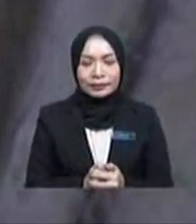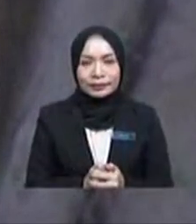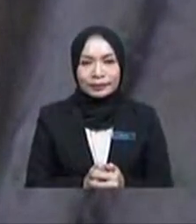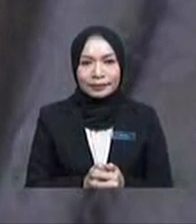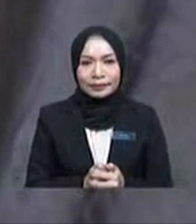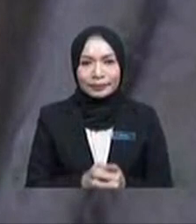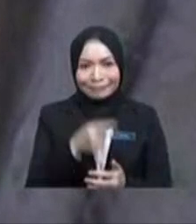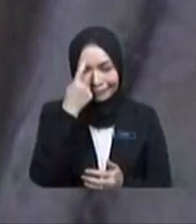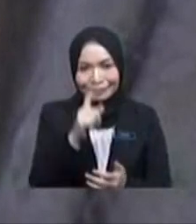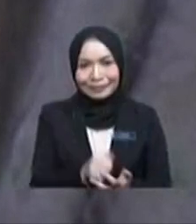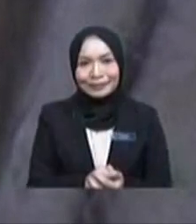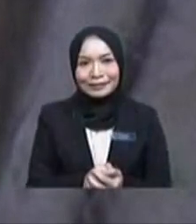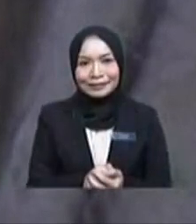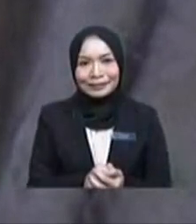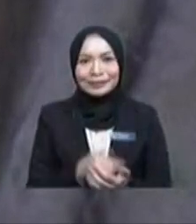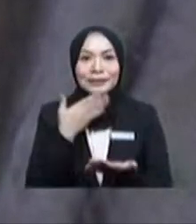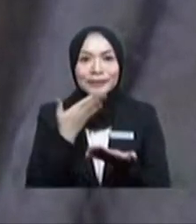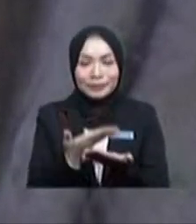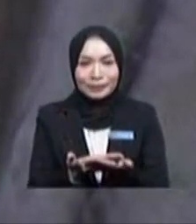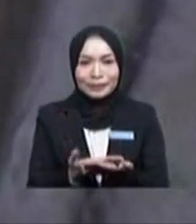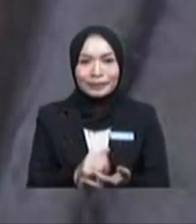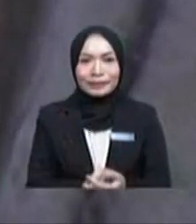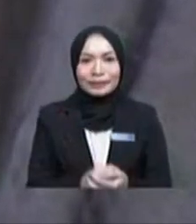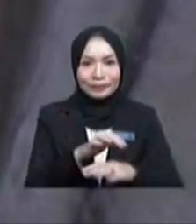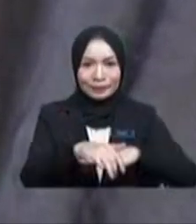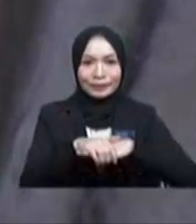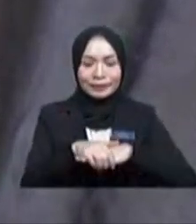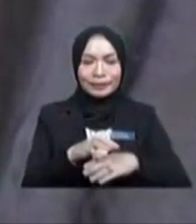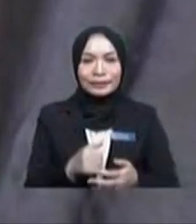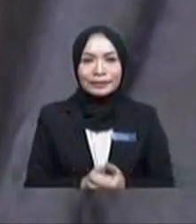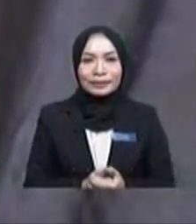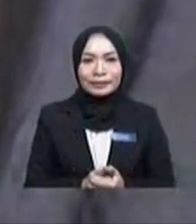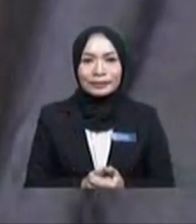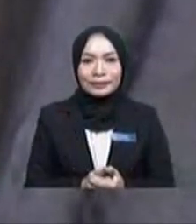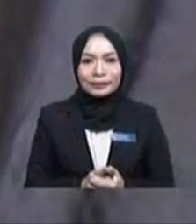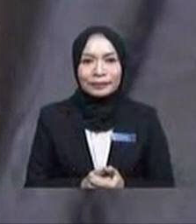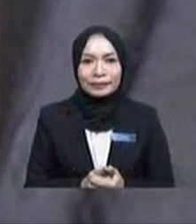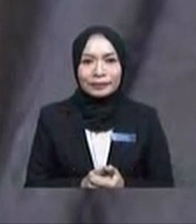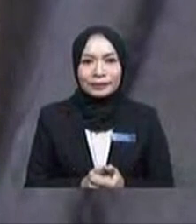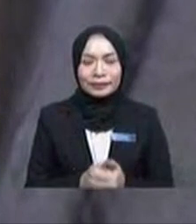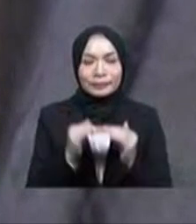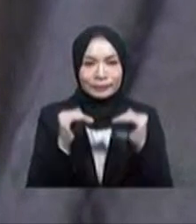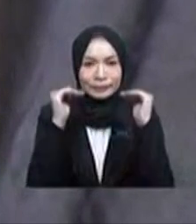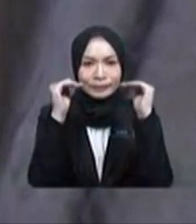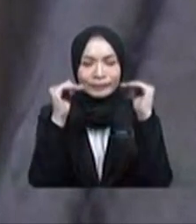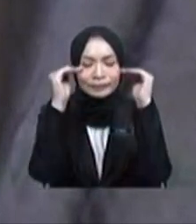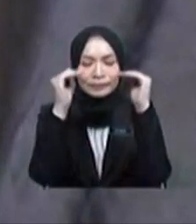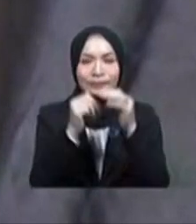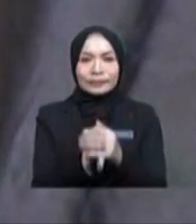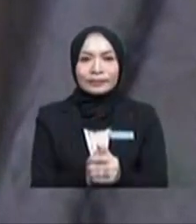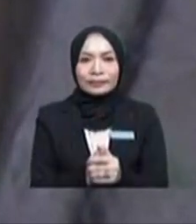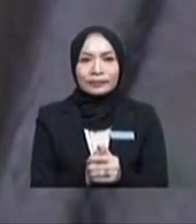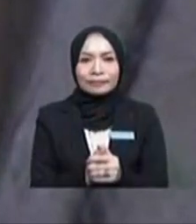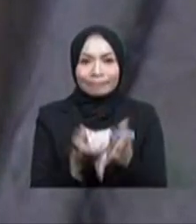to improve the teaching of English language. This three-day conference, which is held via a hybrid